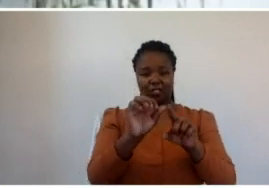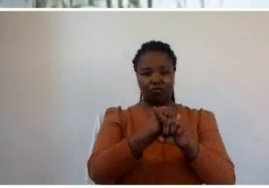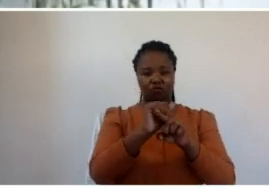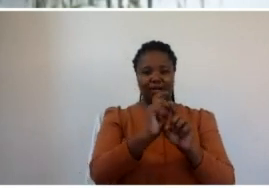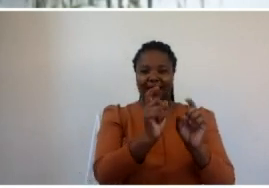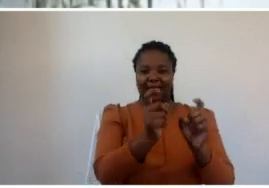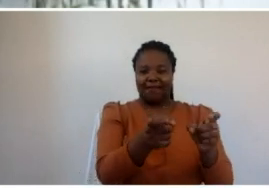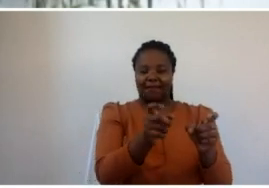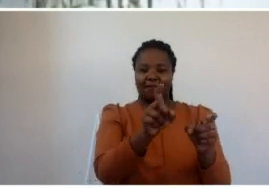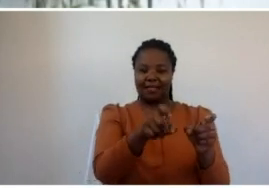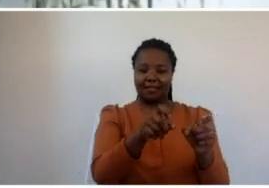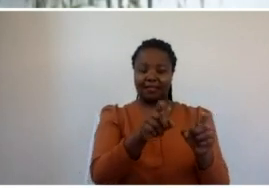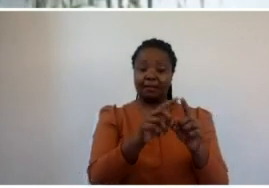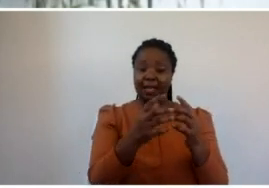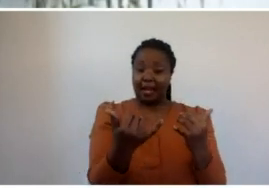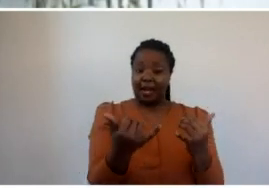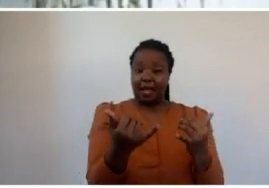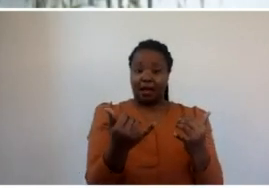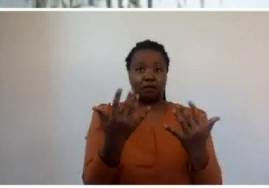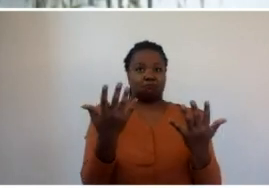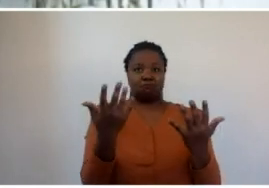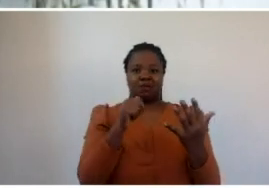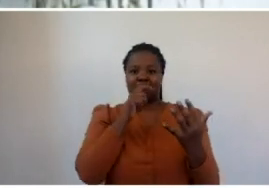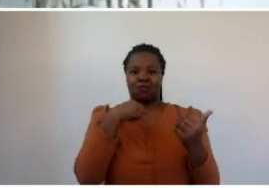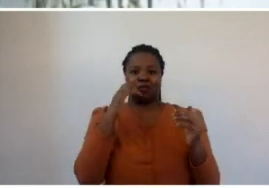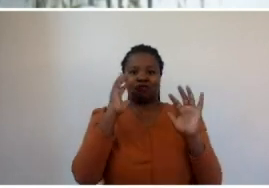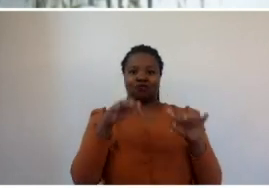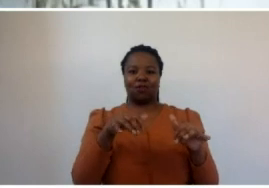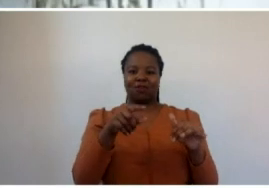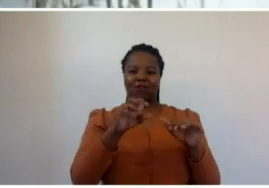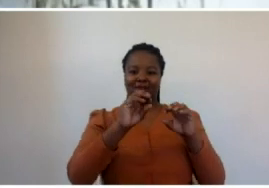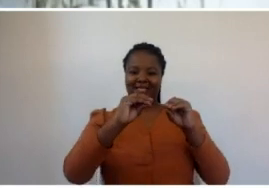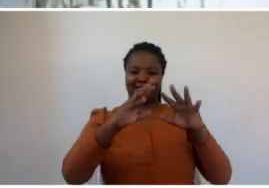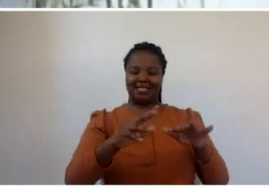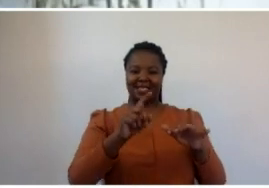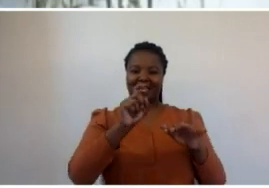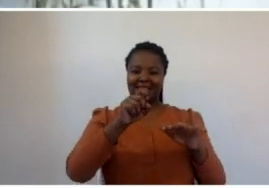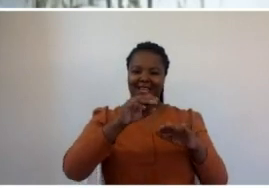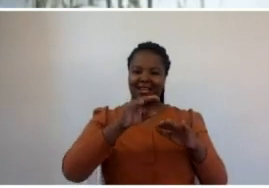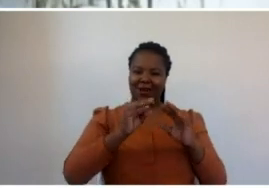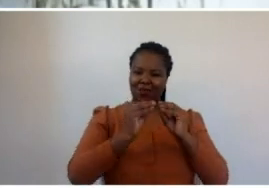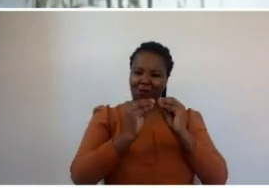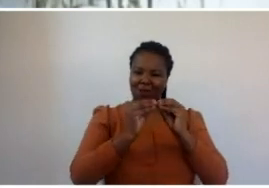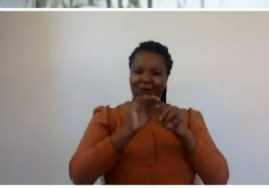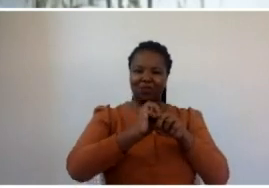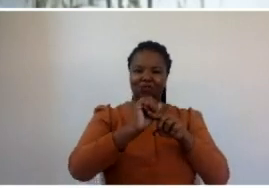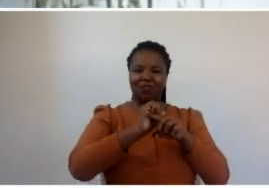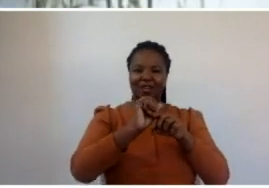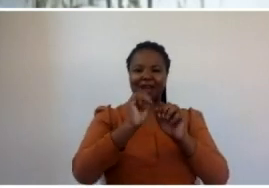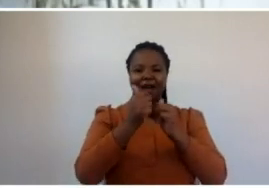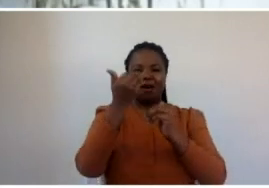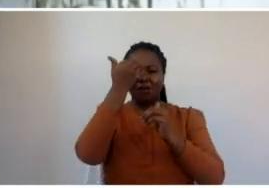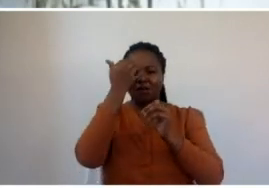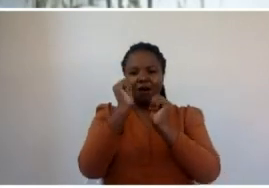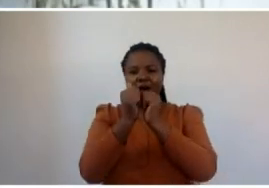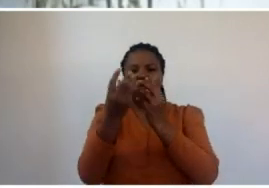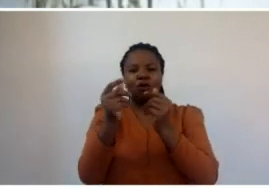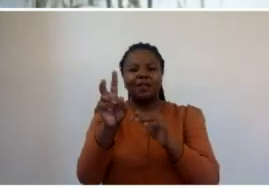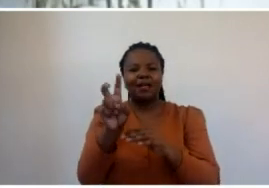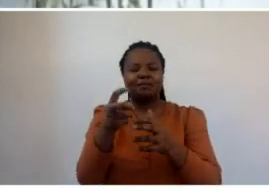unsurprisingly, teachers just are not given the skills and knowledge to effectively deal with these issues when they're presented with them in class.